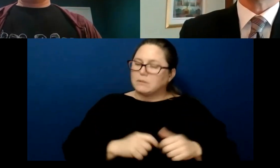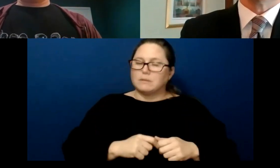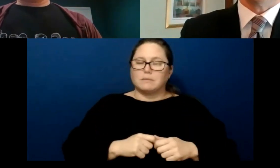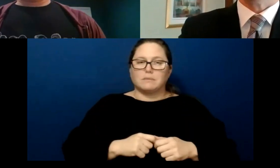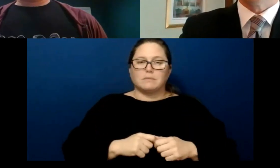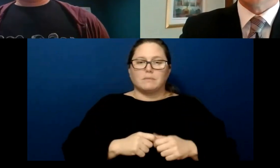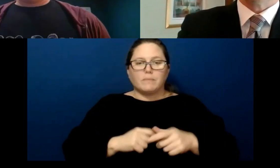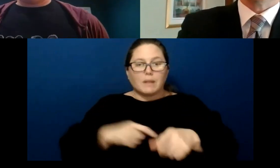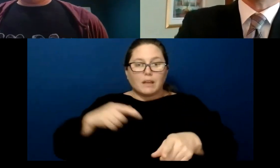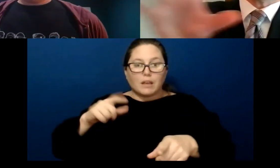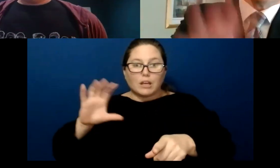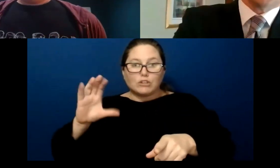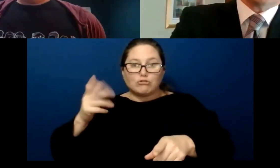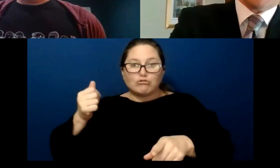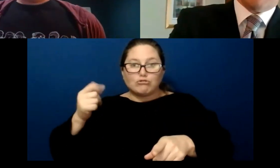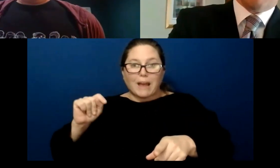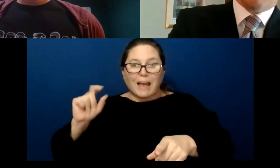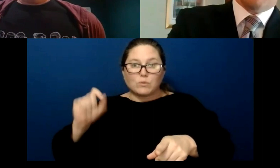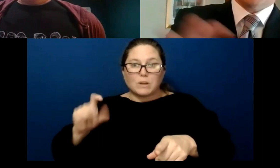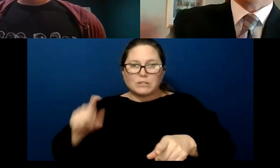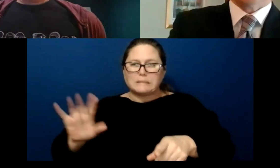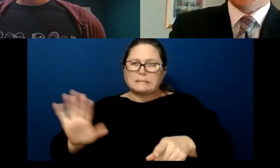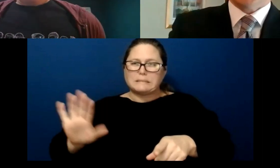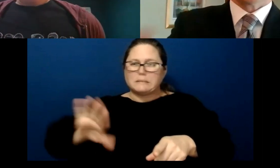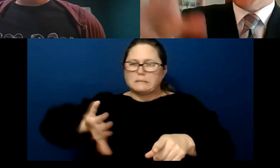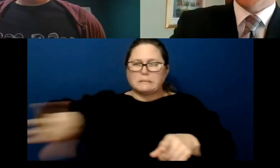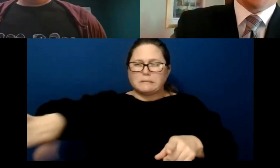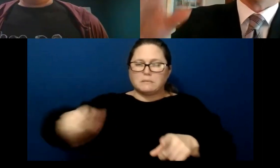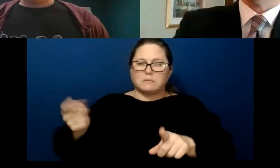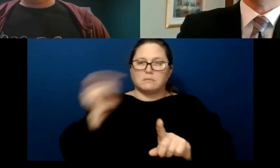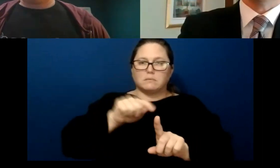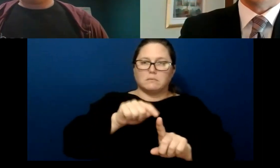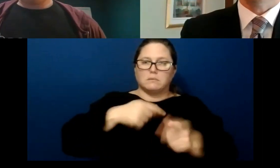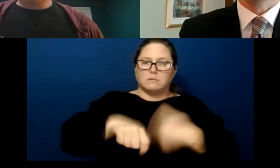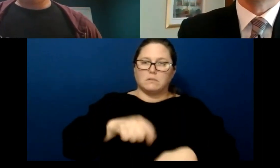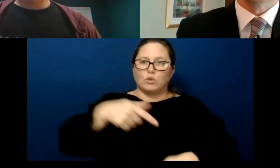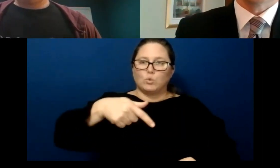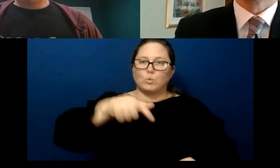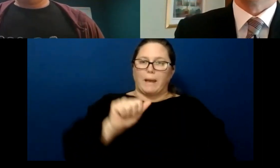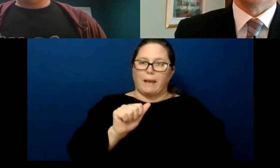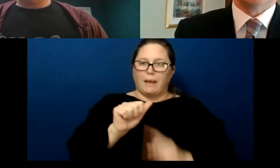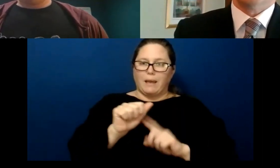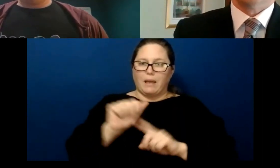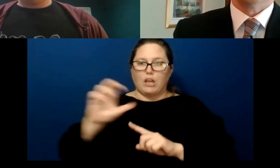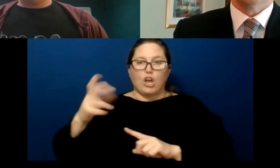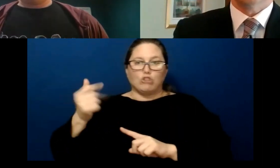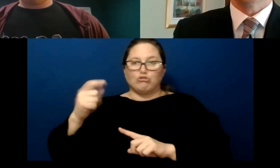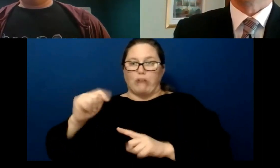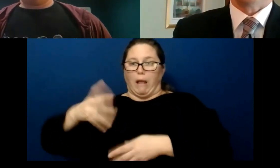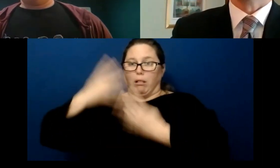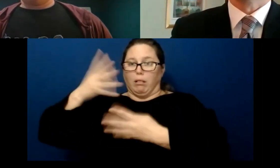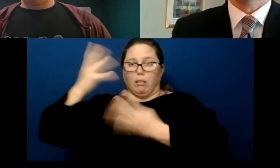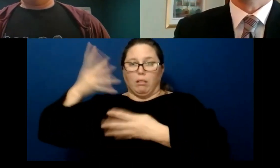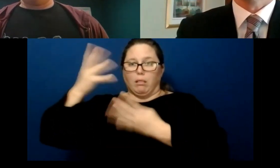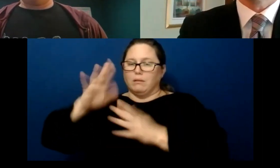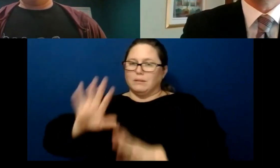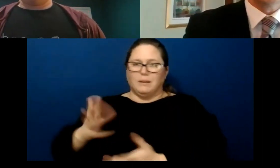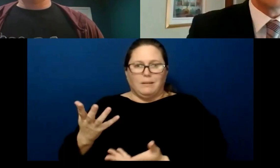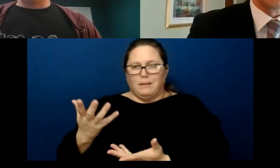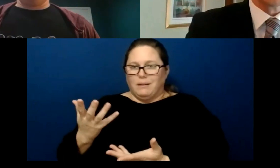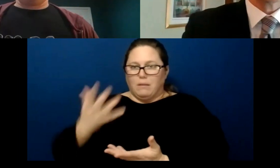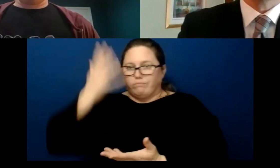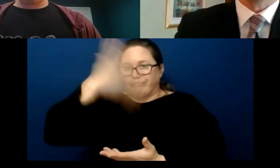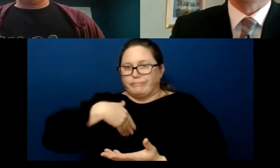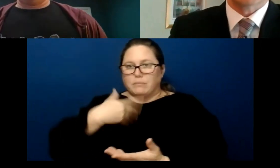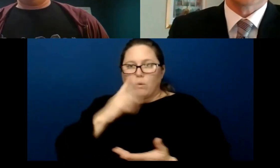putting questions in the chat, please put them in the Q&A, not the chat, because the chat moves too quickly. We cannot track it down.